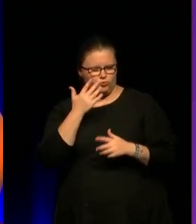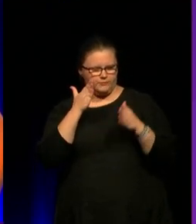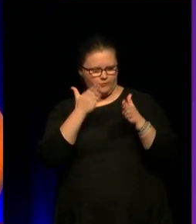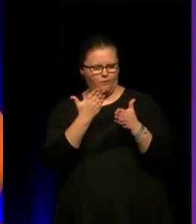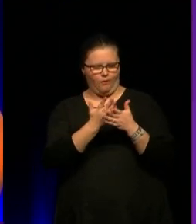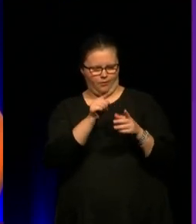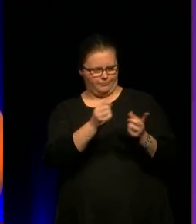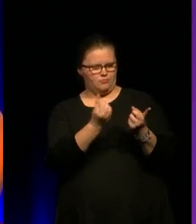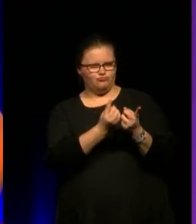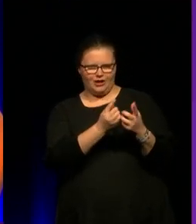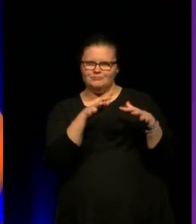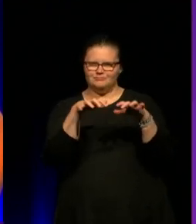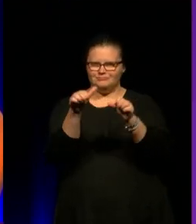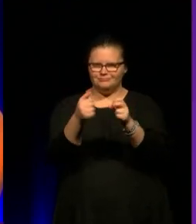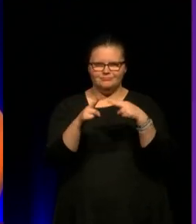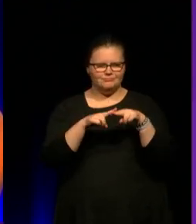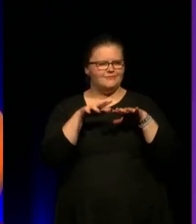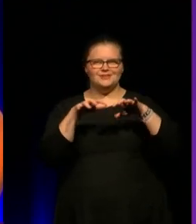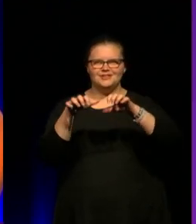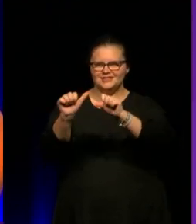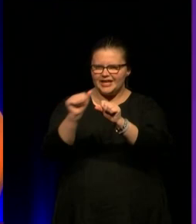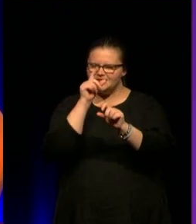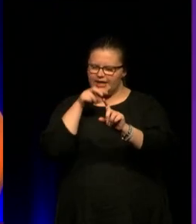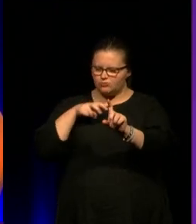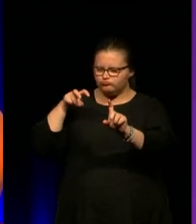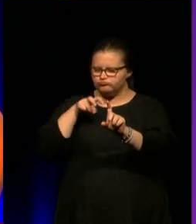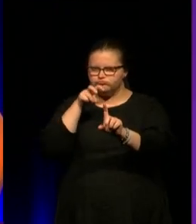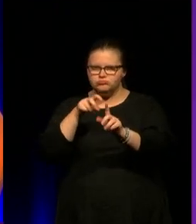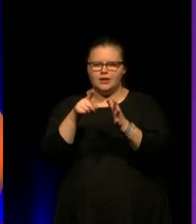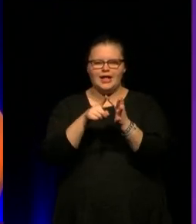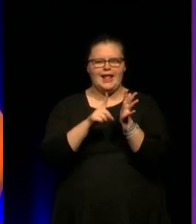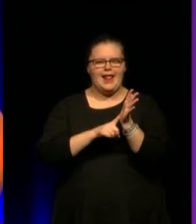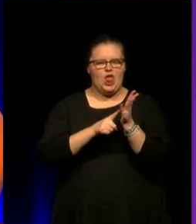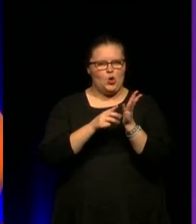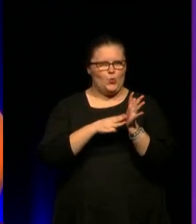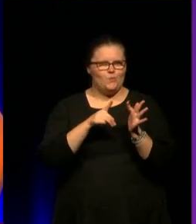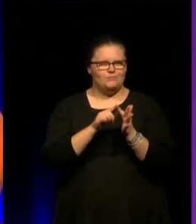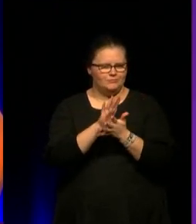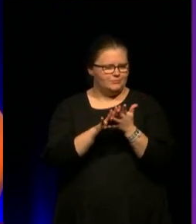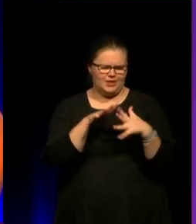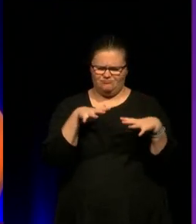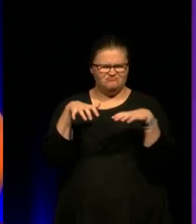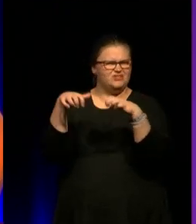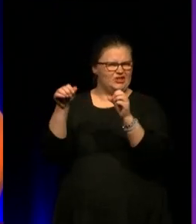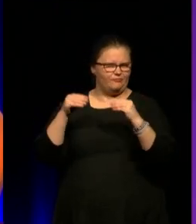successful. If we can make the product successful and navigate that pathway, Alloon will really be successful